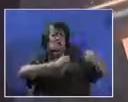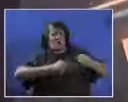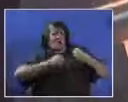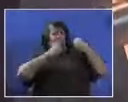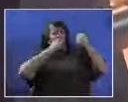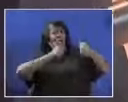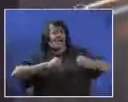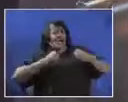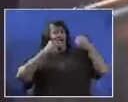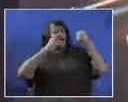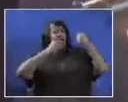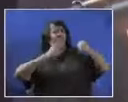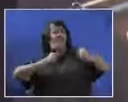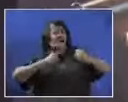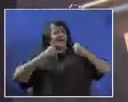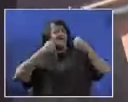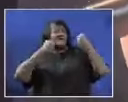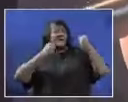King, who is strong,